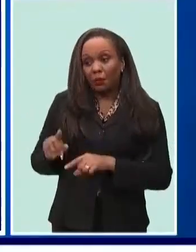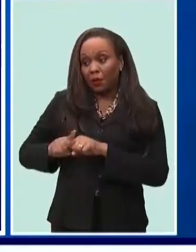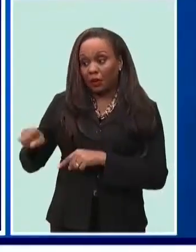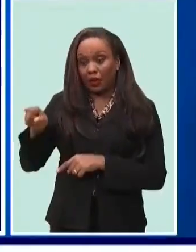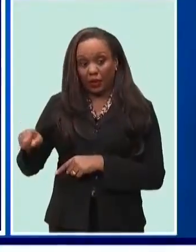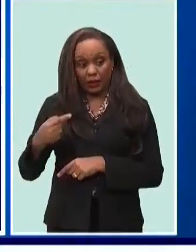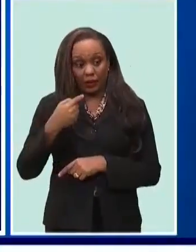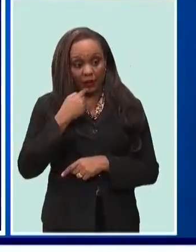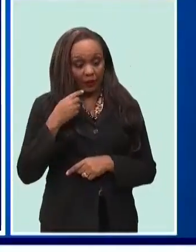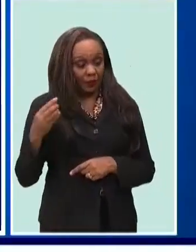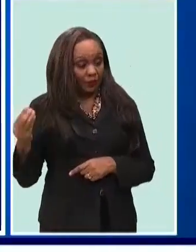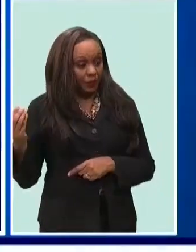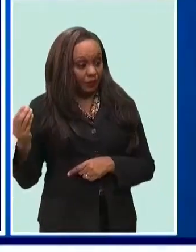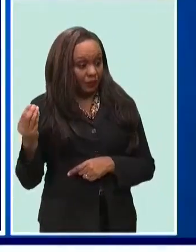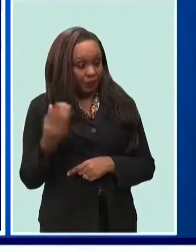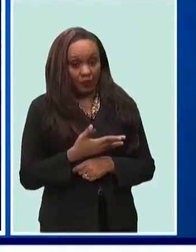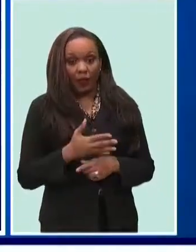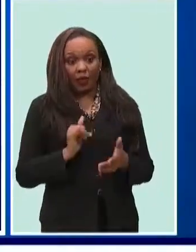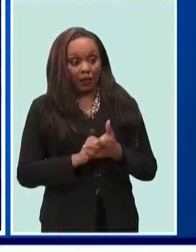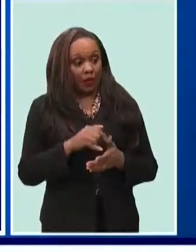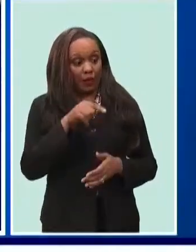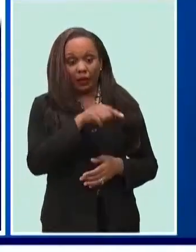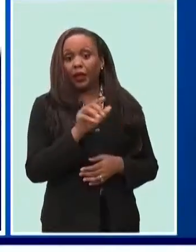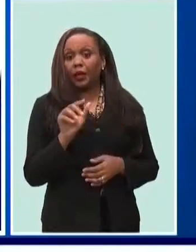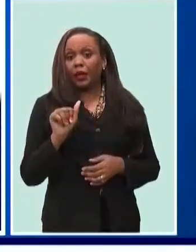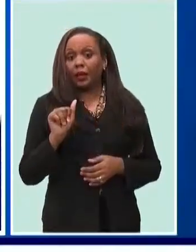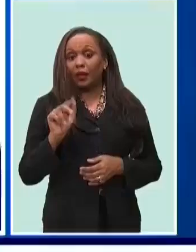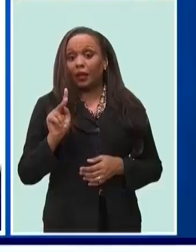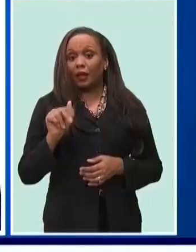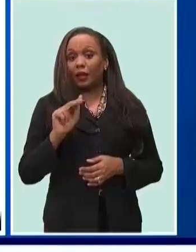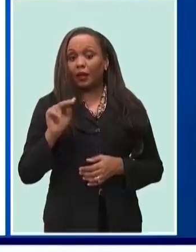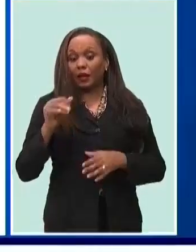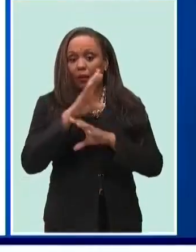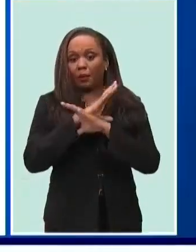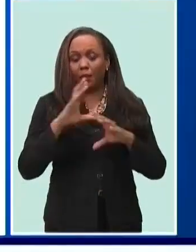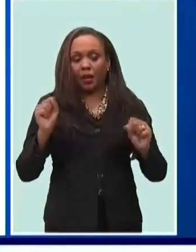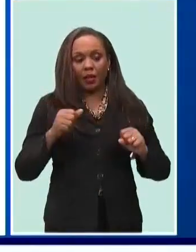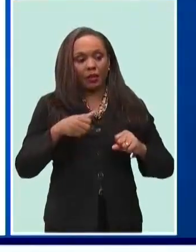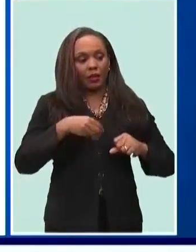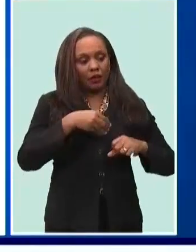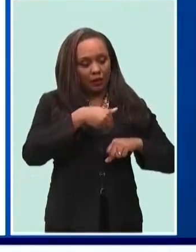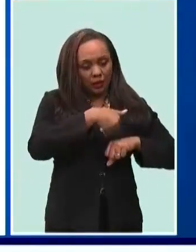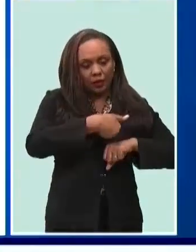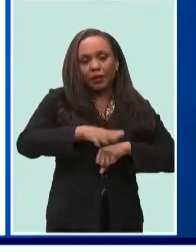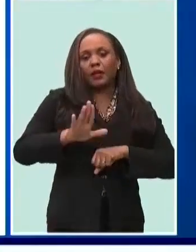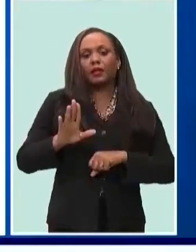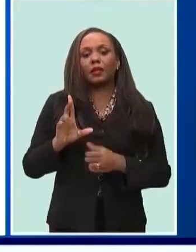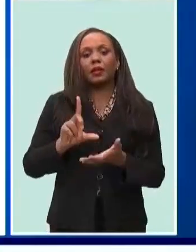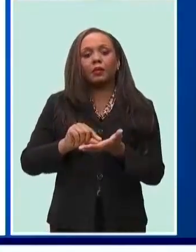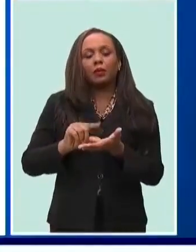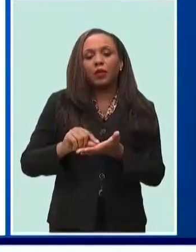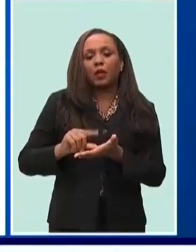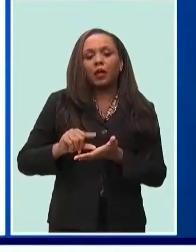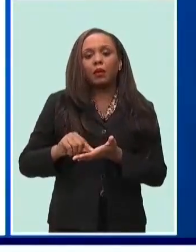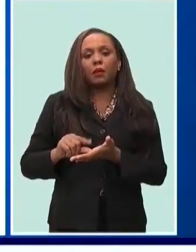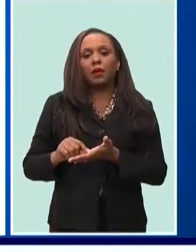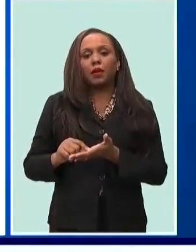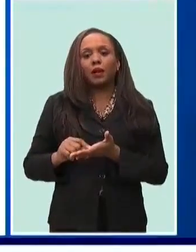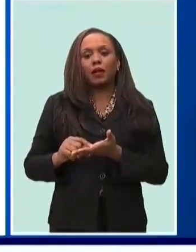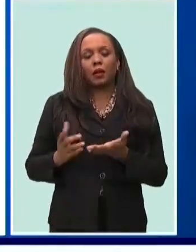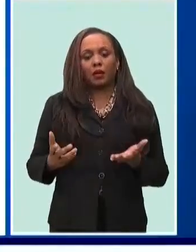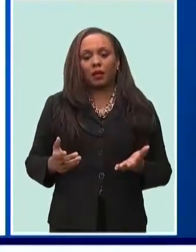agents released the memo to the media, causing the defamatory statements to be published. As a consequence, Ms. Smith